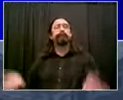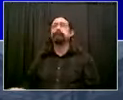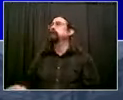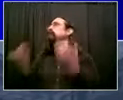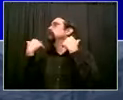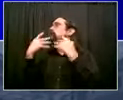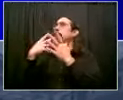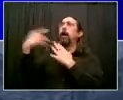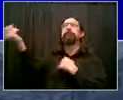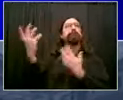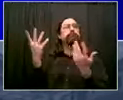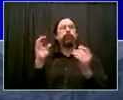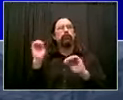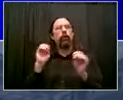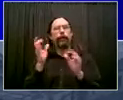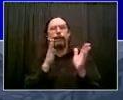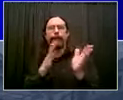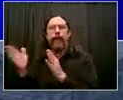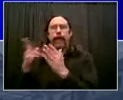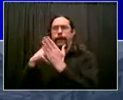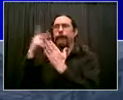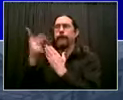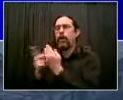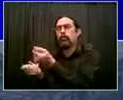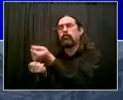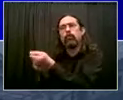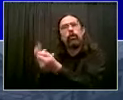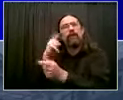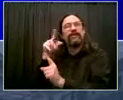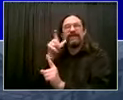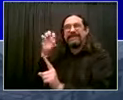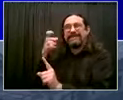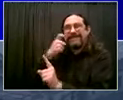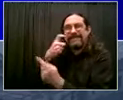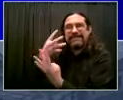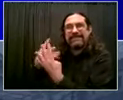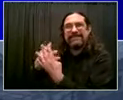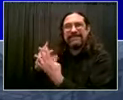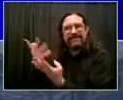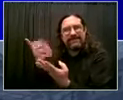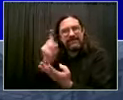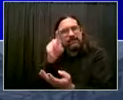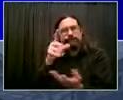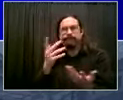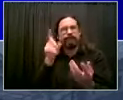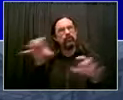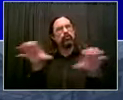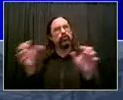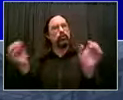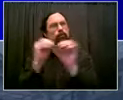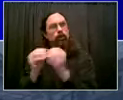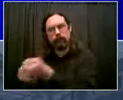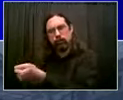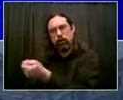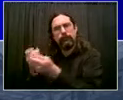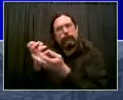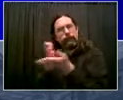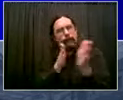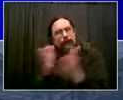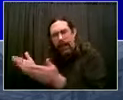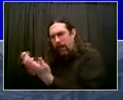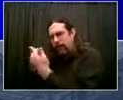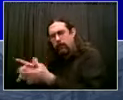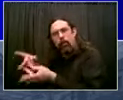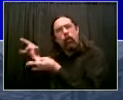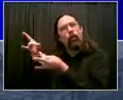rehabilitate. It's not fair to members of the community who are actually put in danger by the fact that there's no good alternative